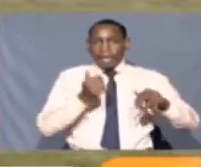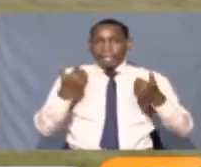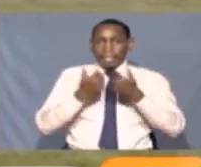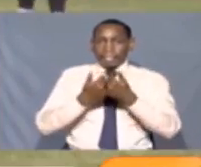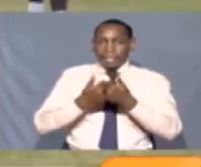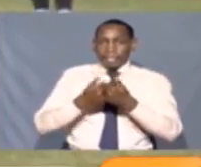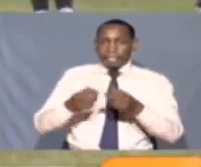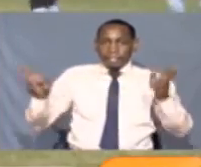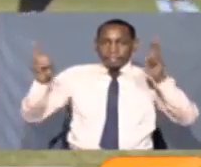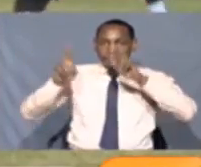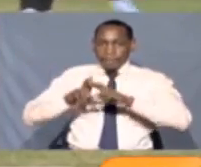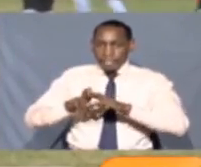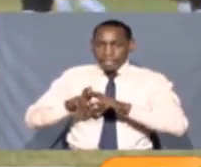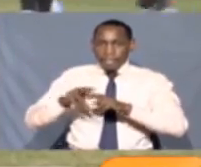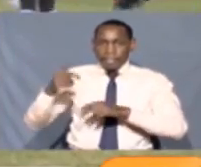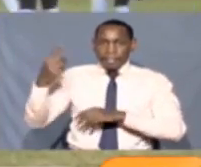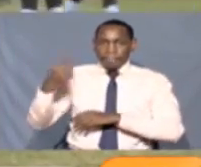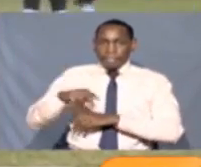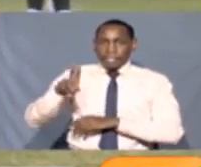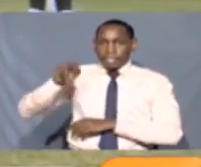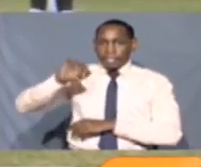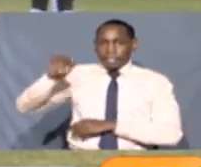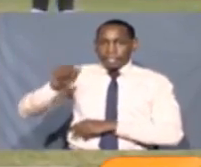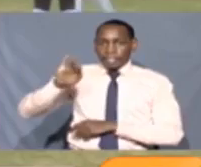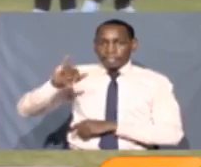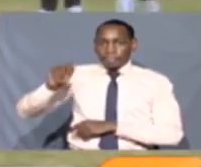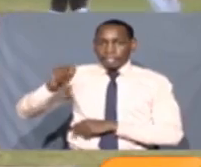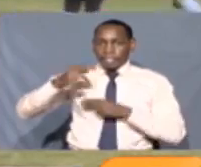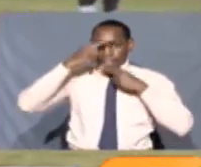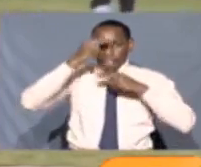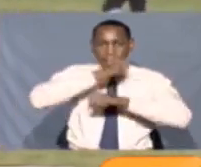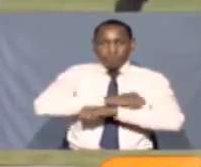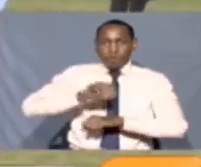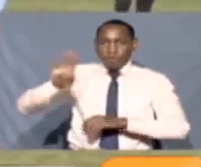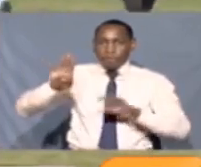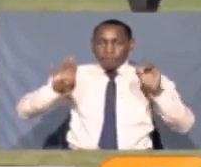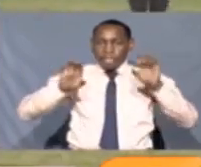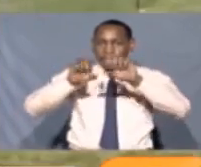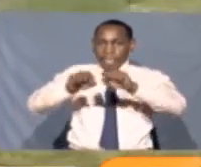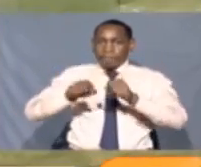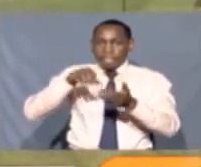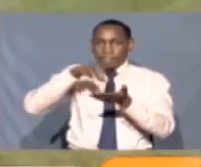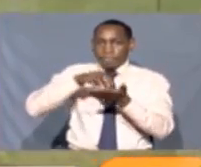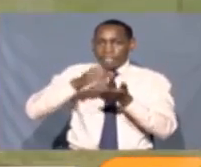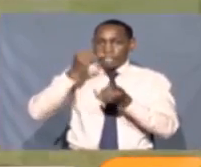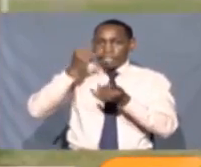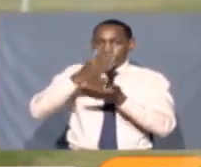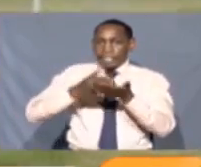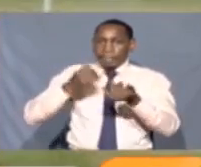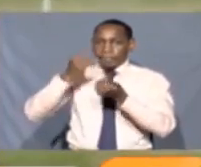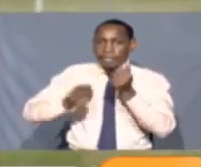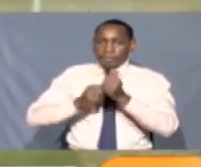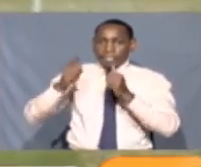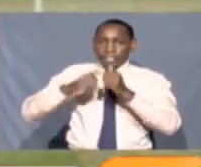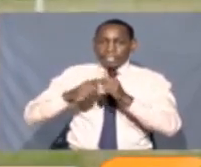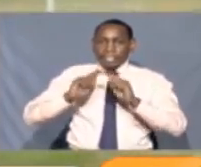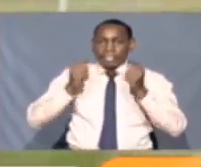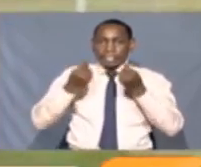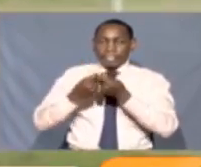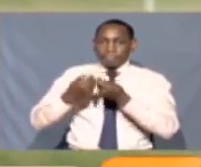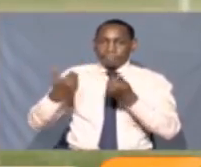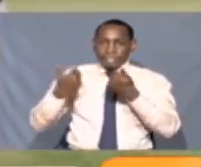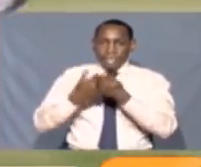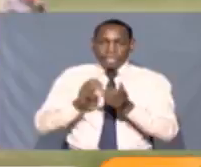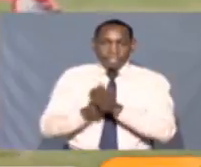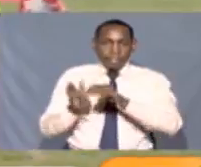Wieta girls from Rift Valley went past Njambini High School 4-0 to book a place in the semi-finals of the 16-team tournament. In the boys'